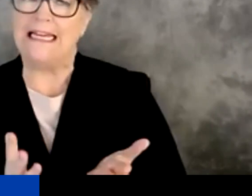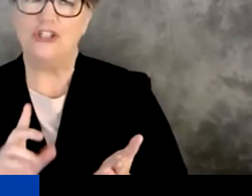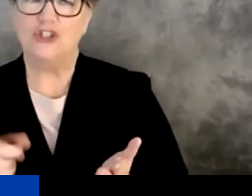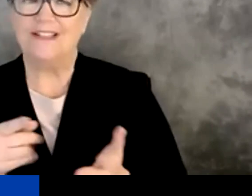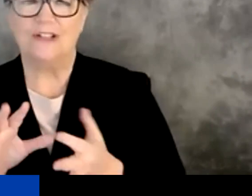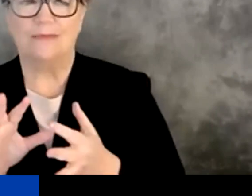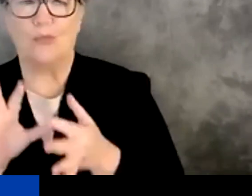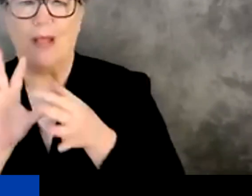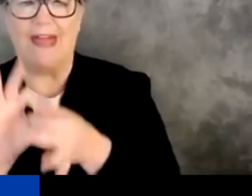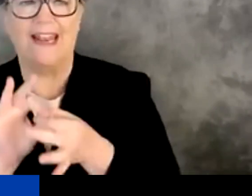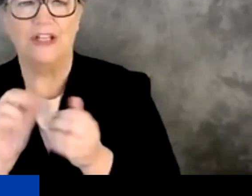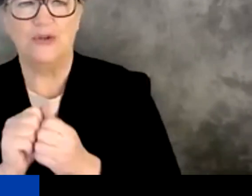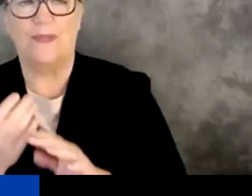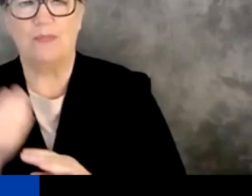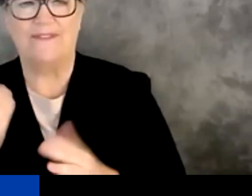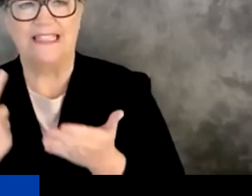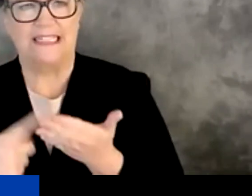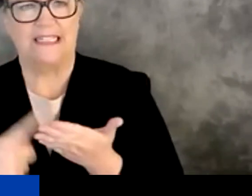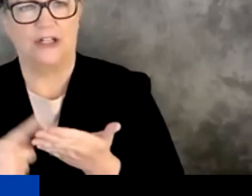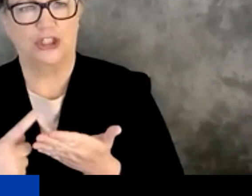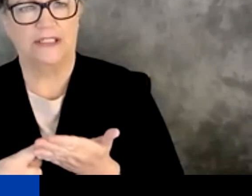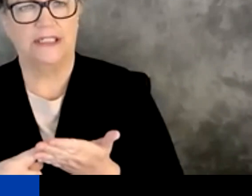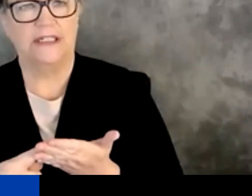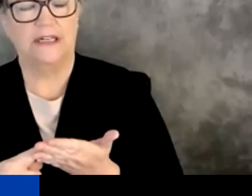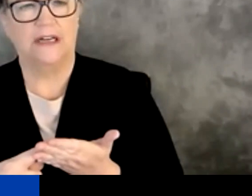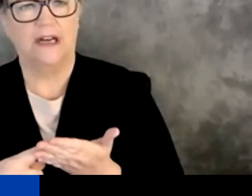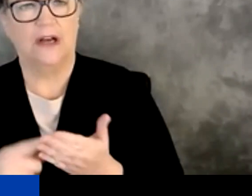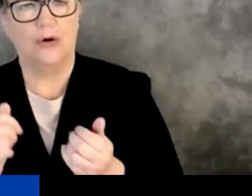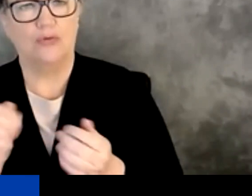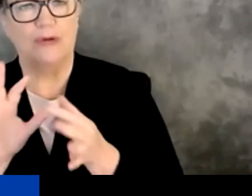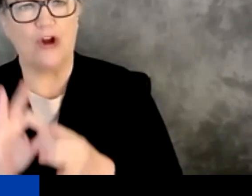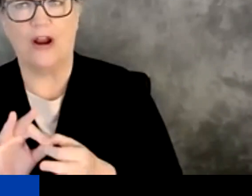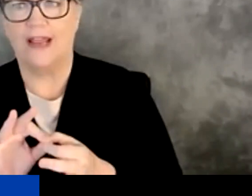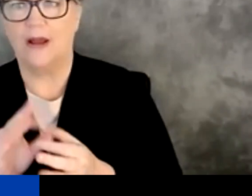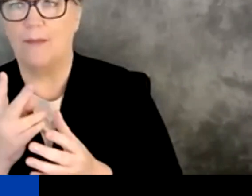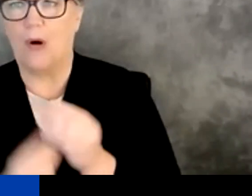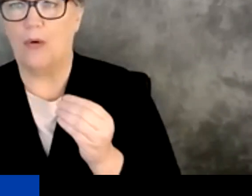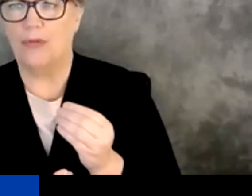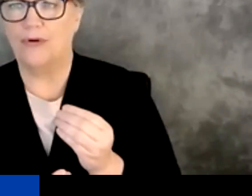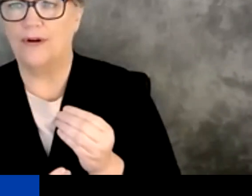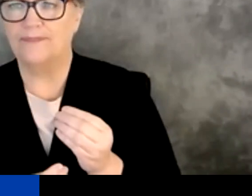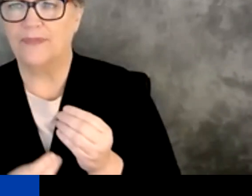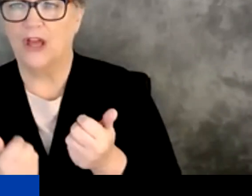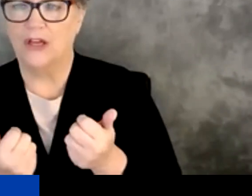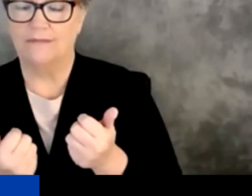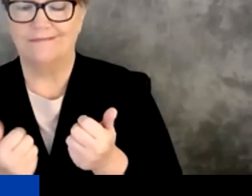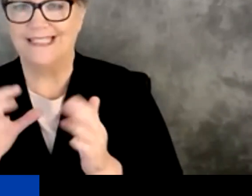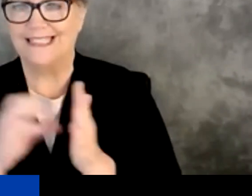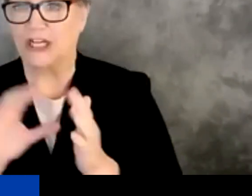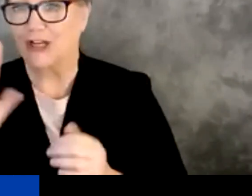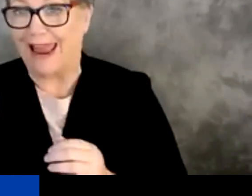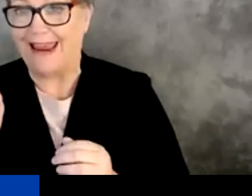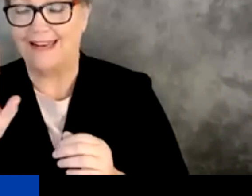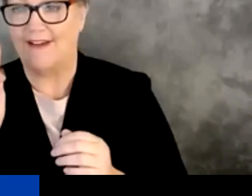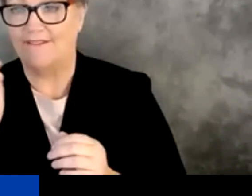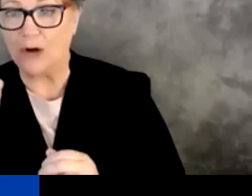relation to the previous discussion with regards to both Section 8 vouchers and the